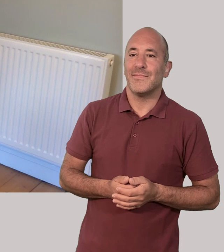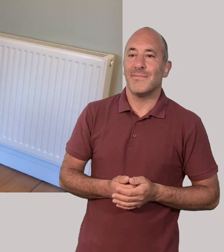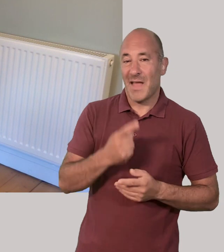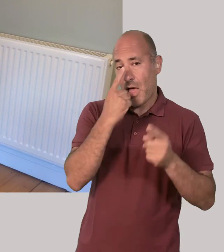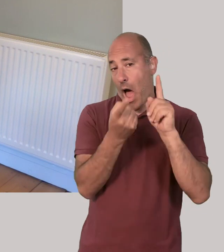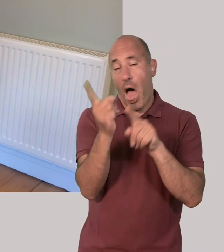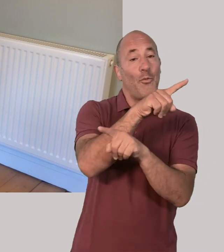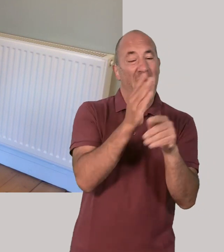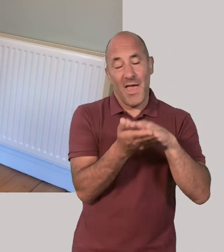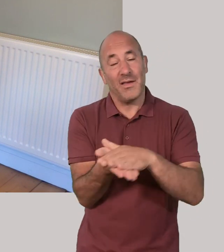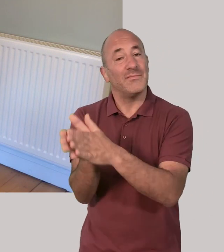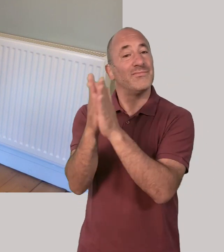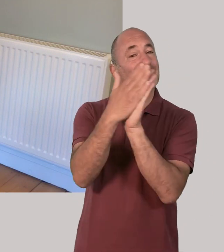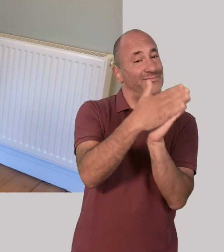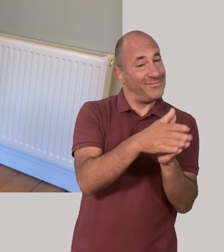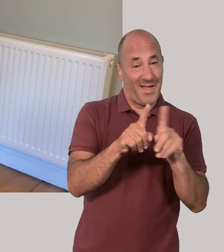And you can go the other way as well.